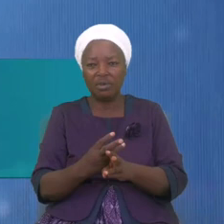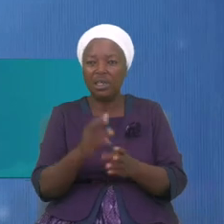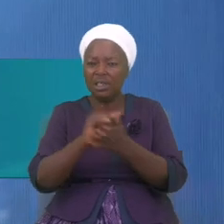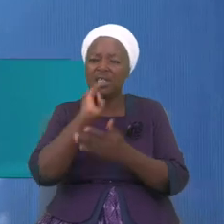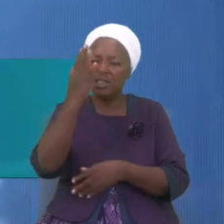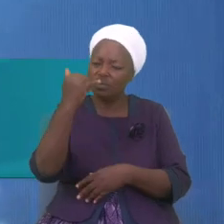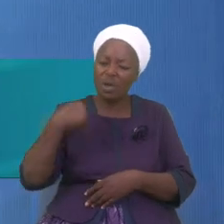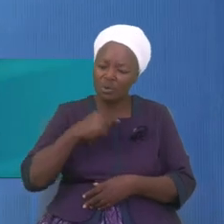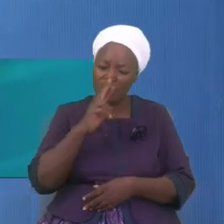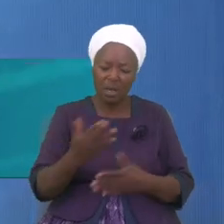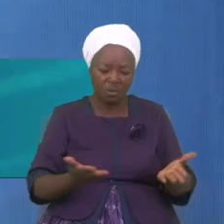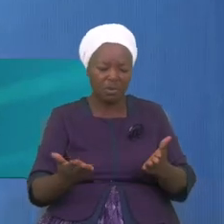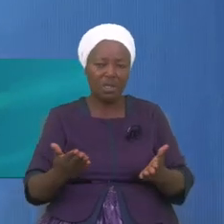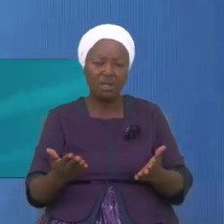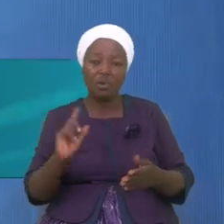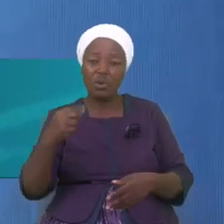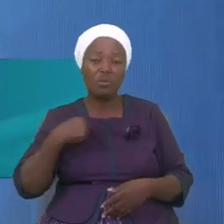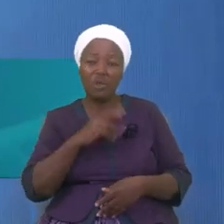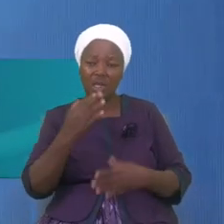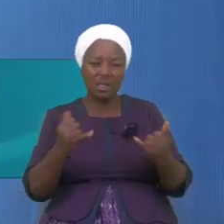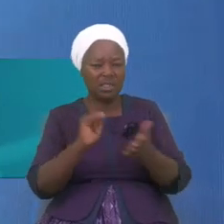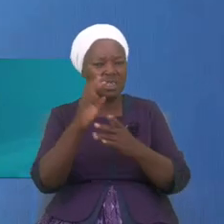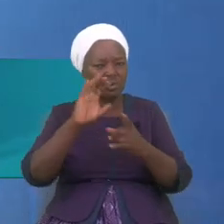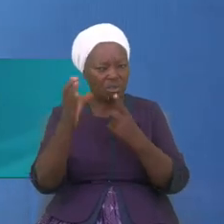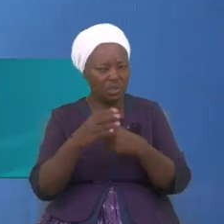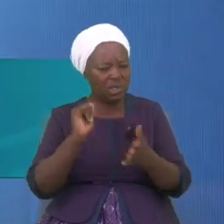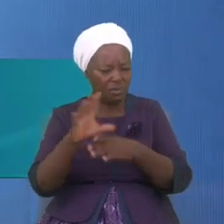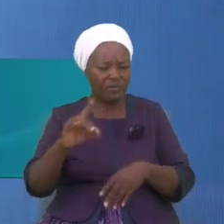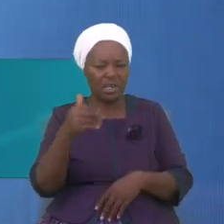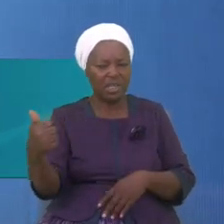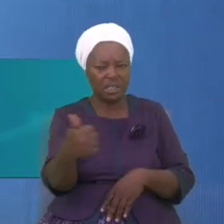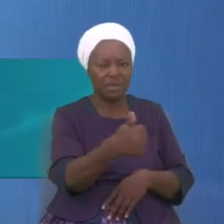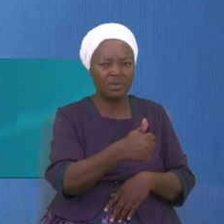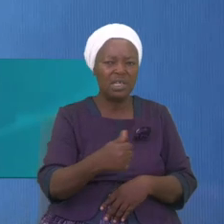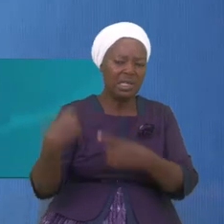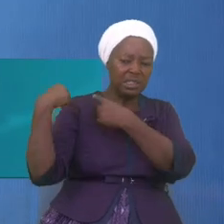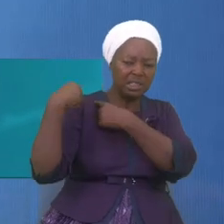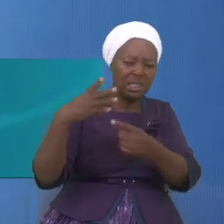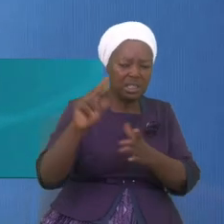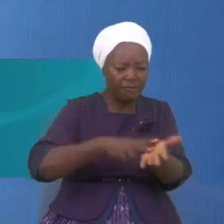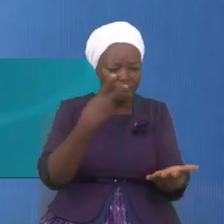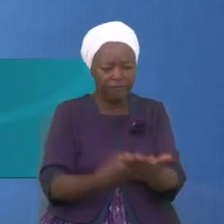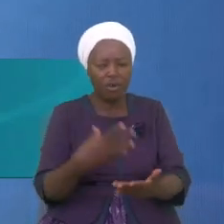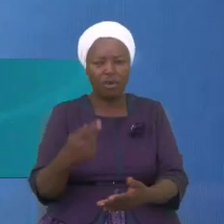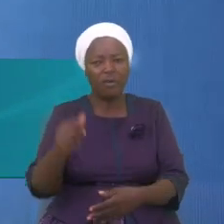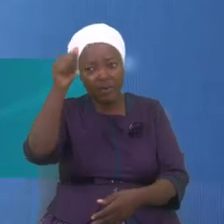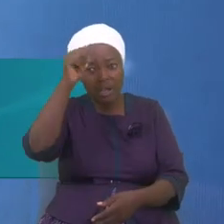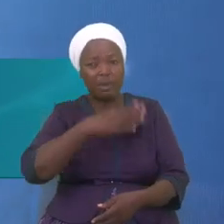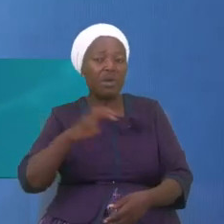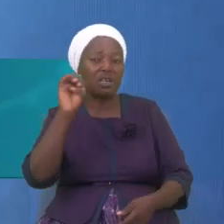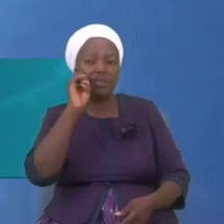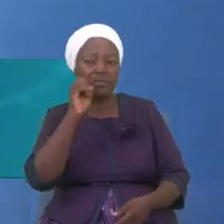the condition we find ourselves since the fall of Adam and Eve. They